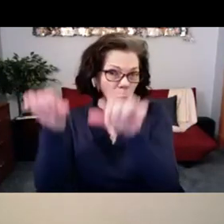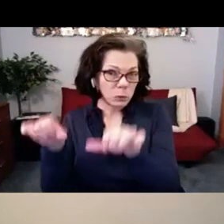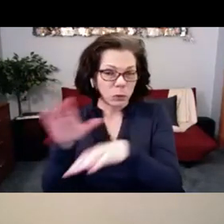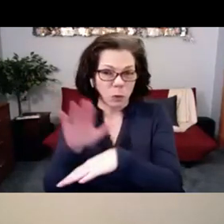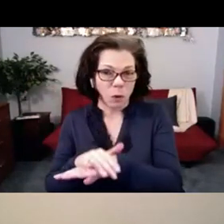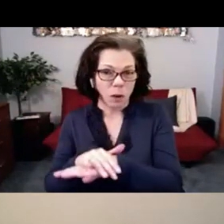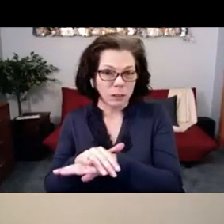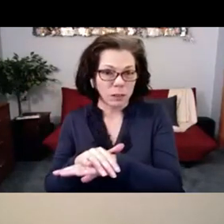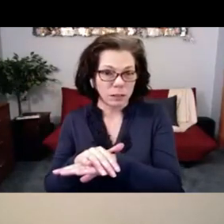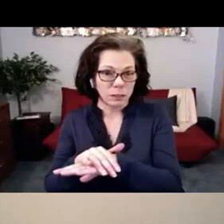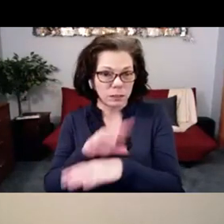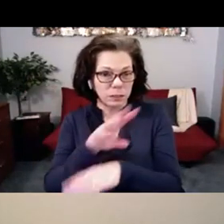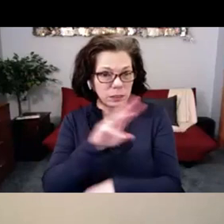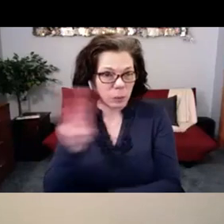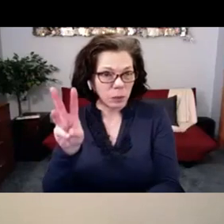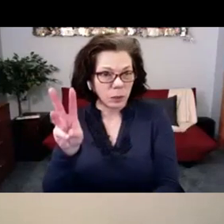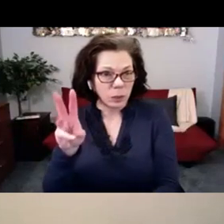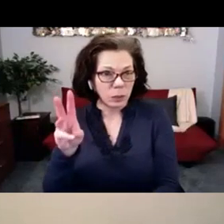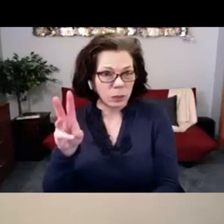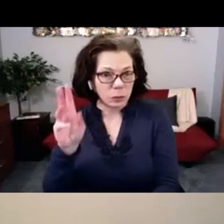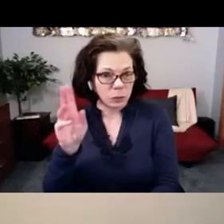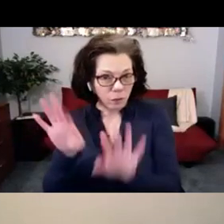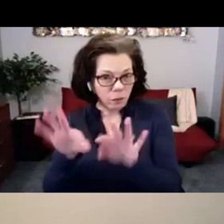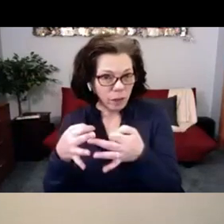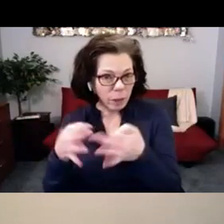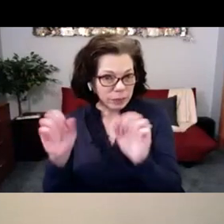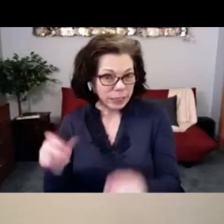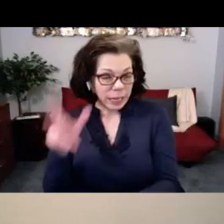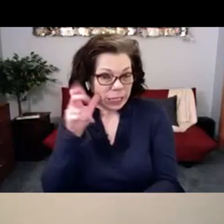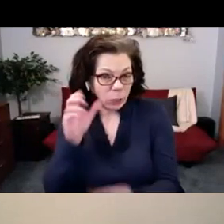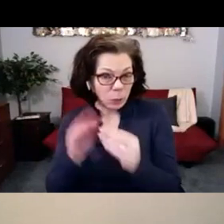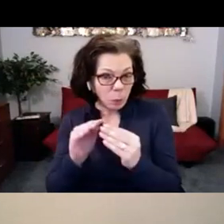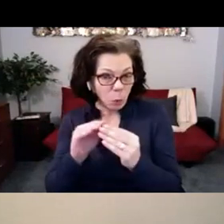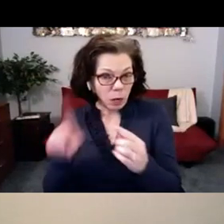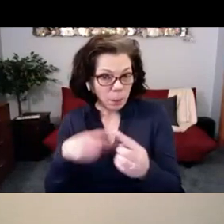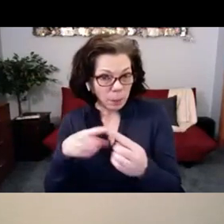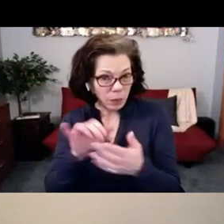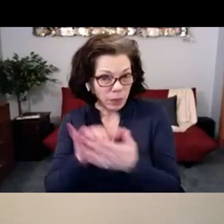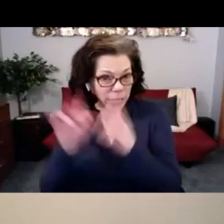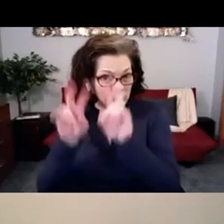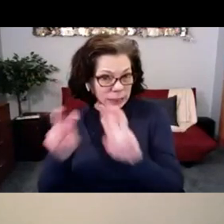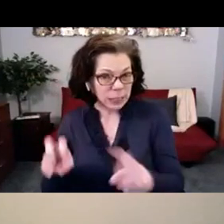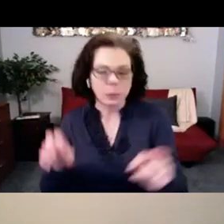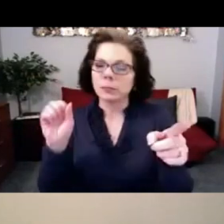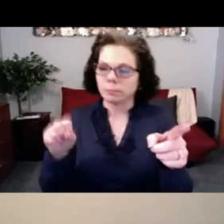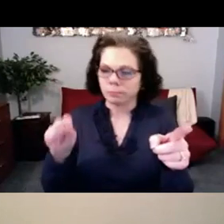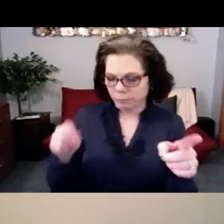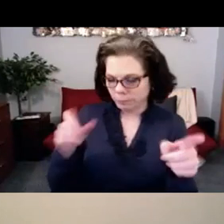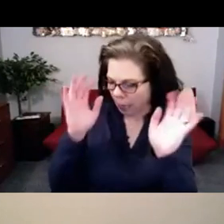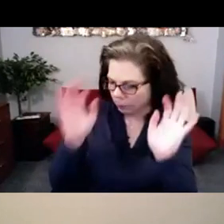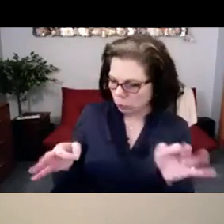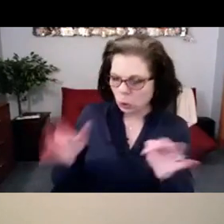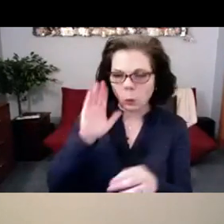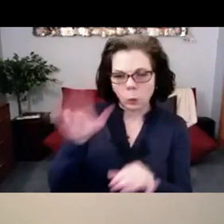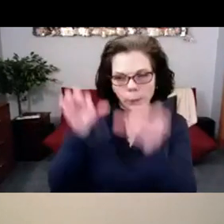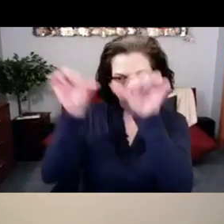families so that they can hear more about the DESA assessment tool? Absolutely. We could put that on the